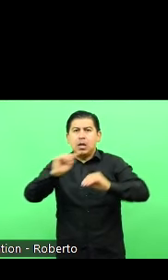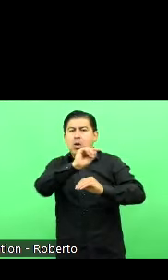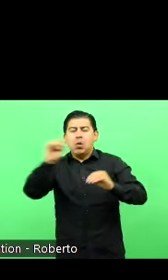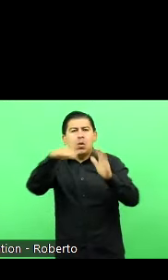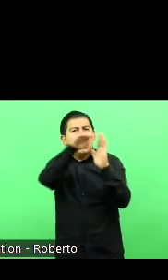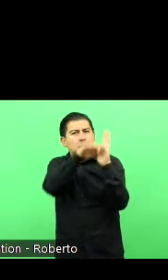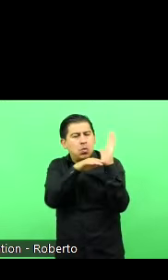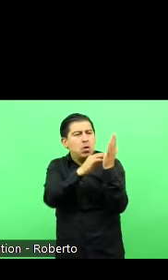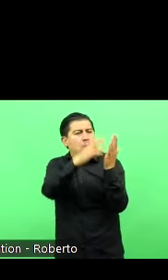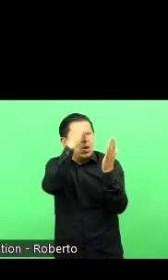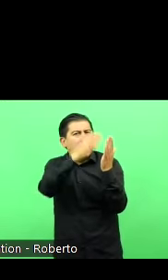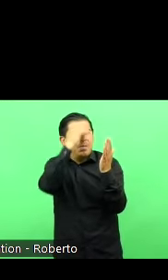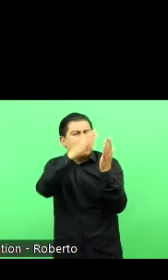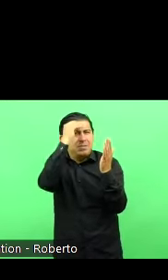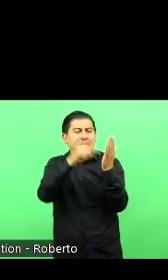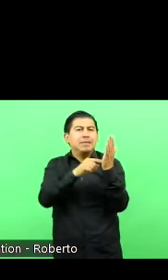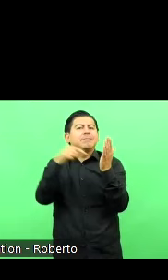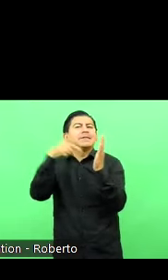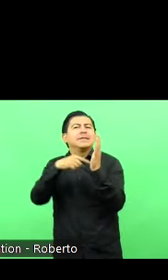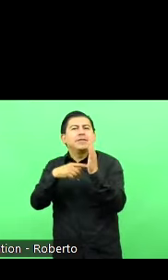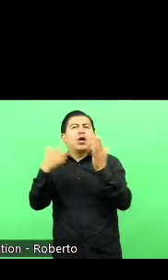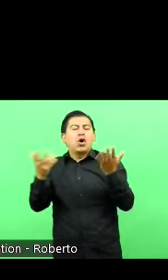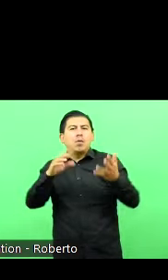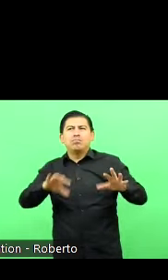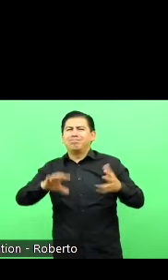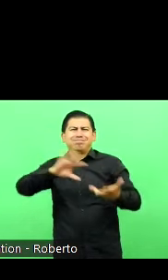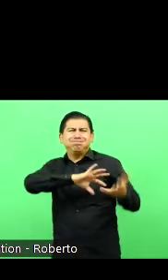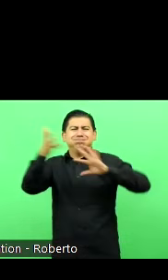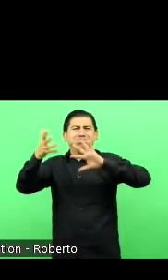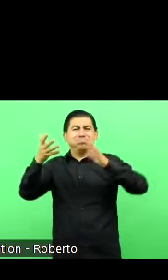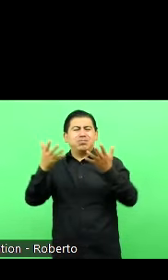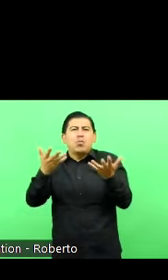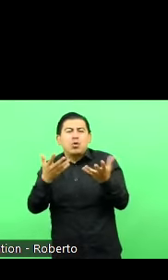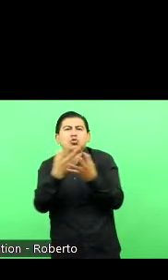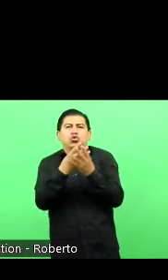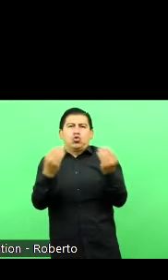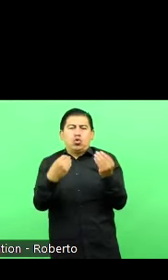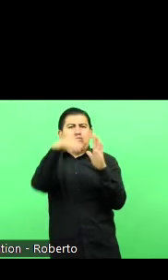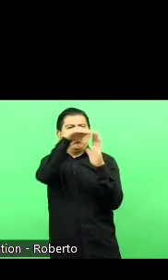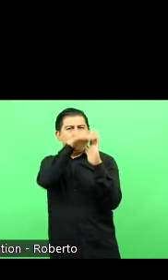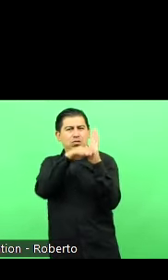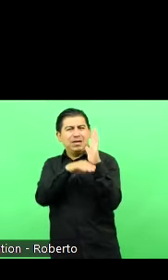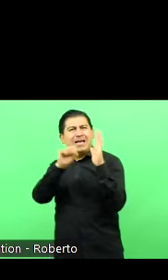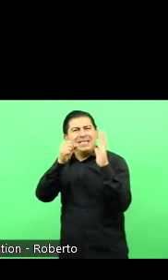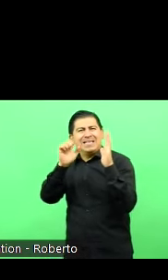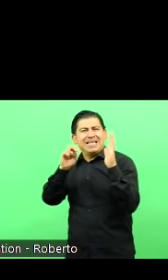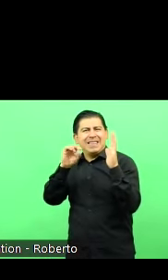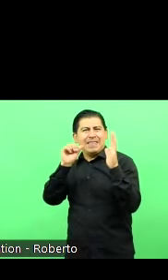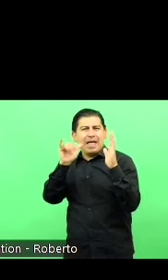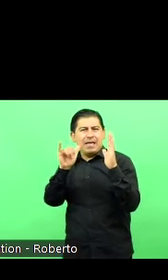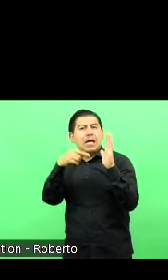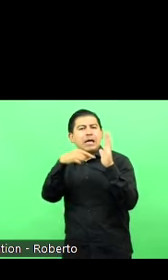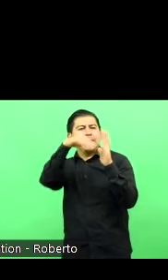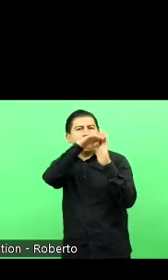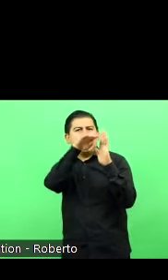which explicitly calls for an inclusive approach that considers the needs of all populations and groups.